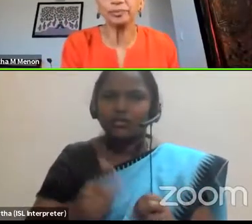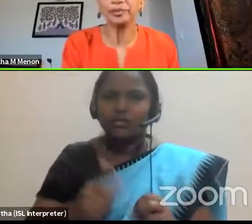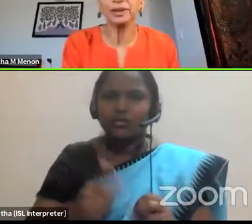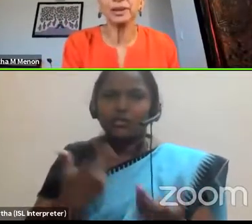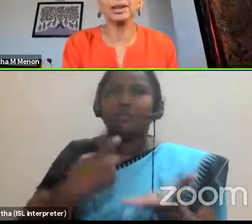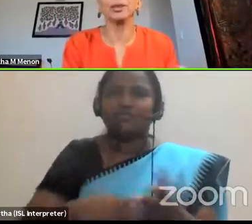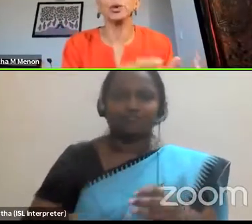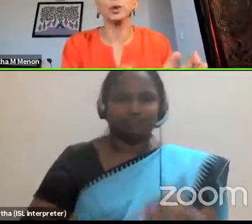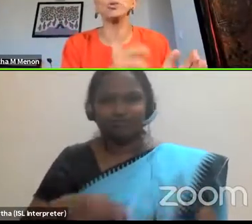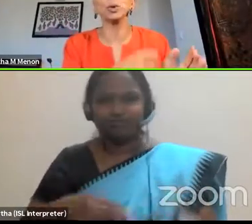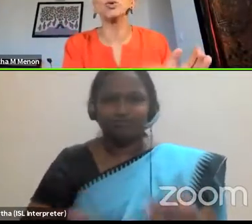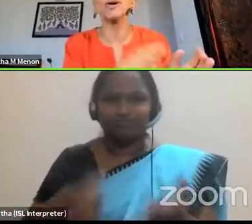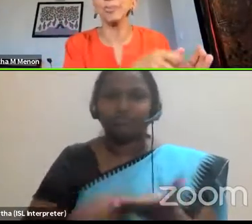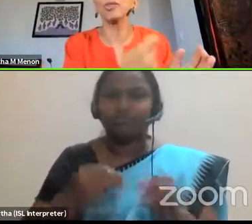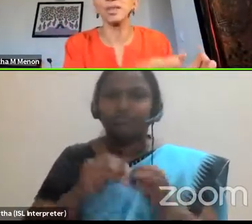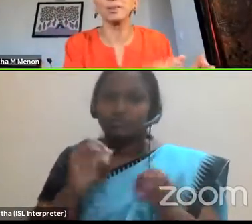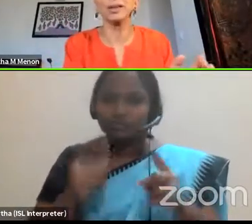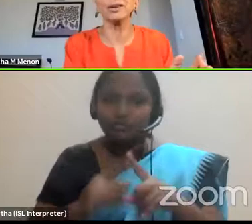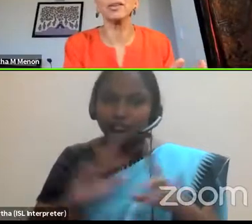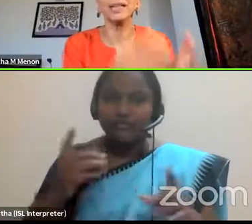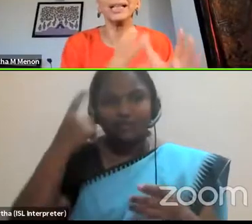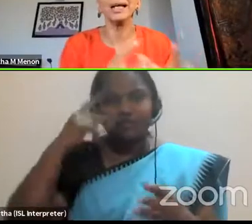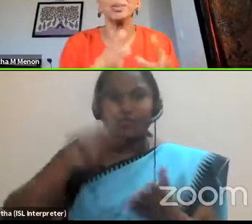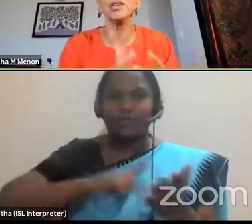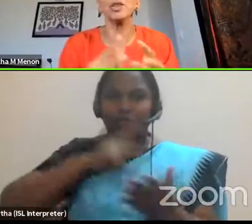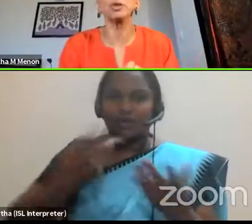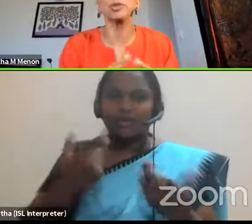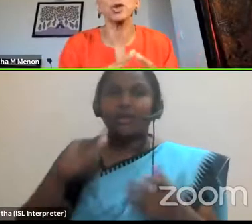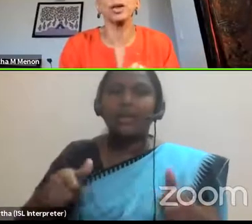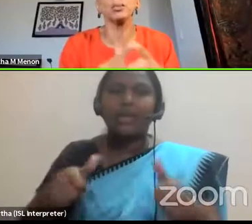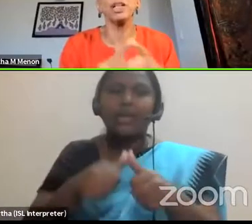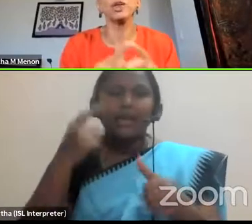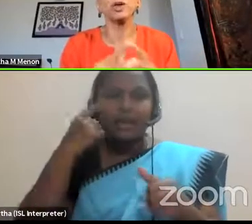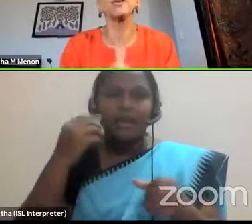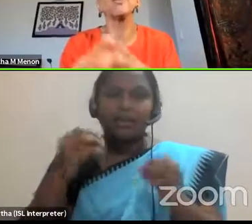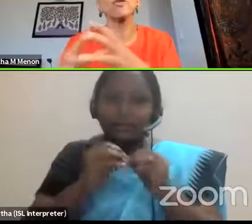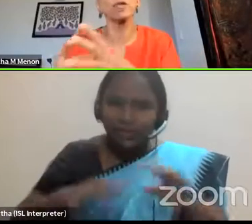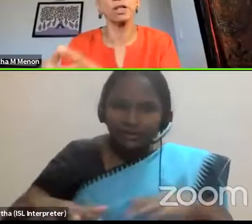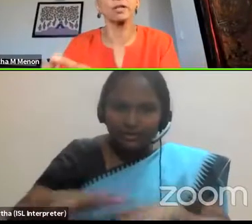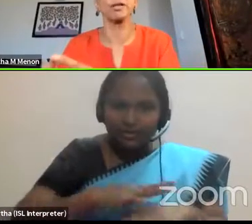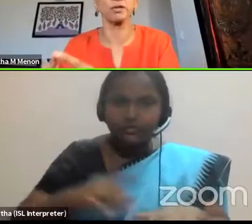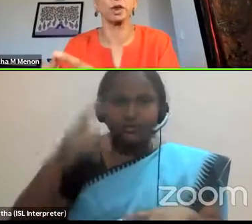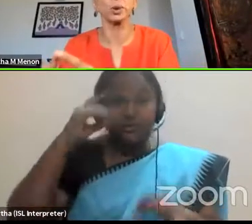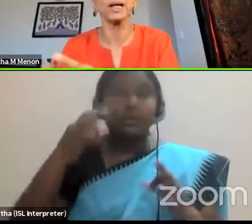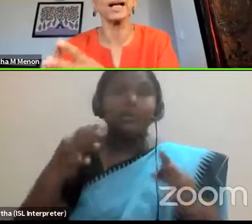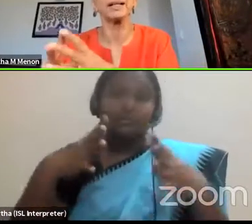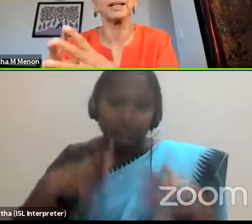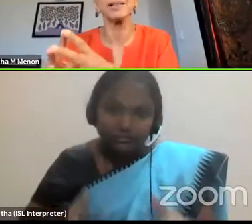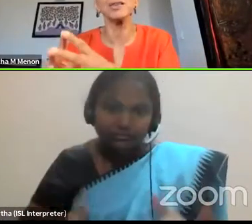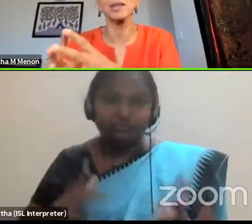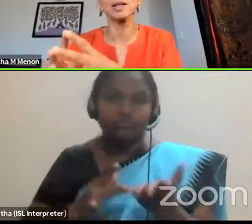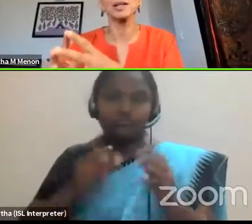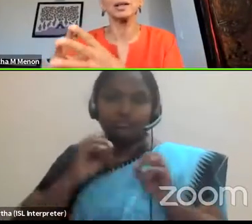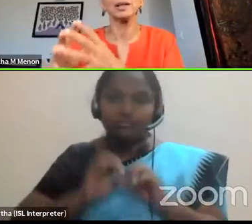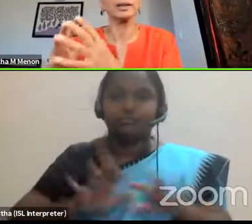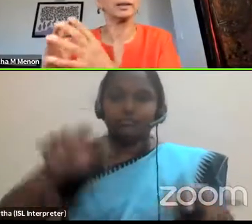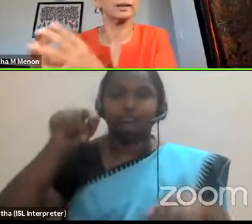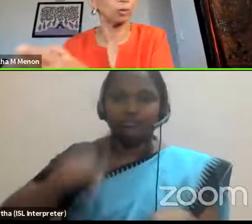robo, which you can program for something. This is an AI-based digital persona based on a real individual and